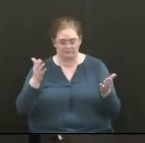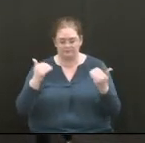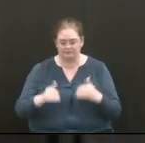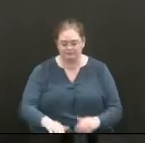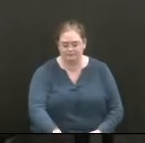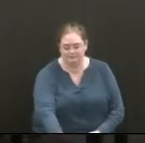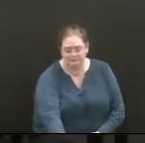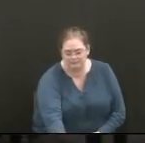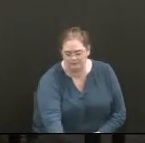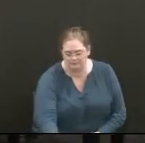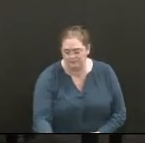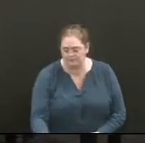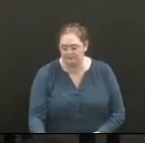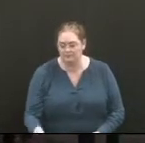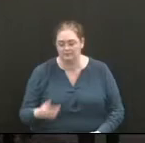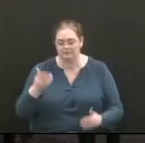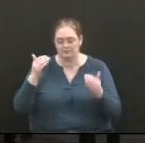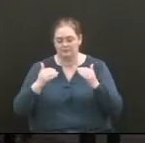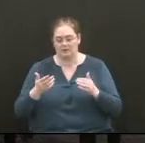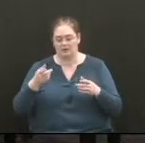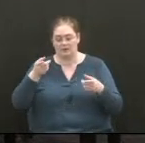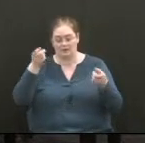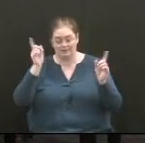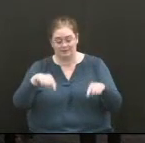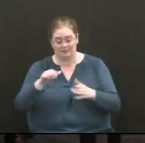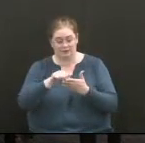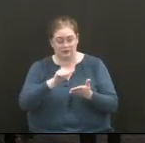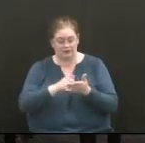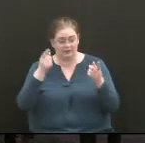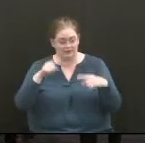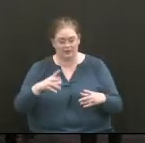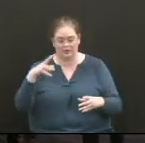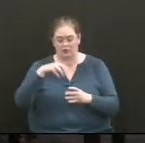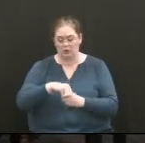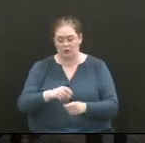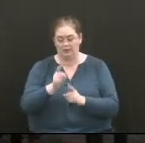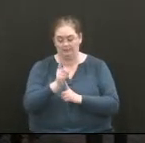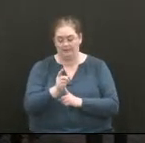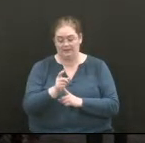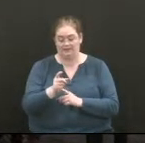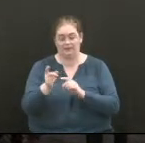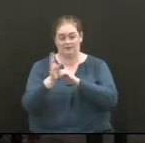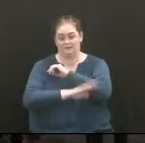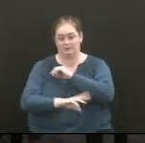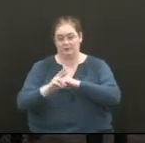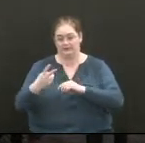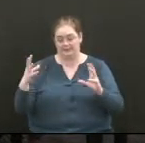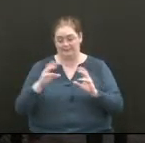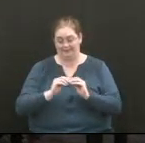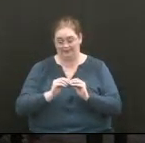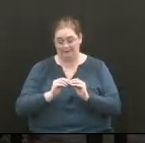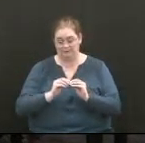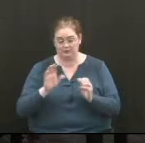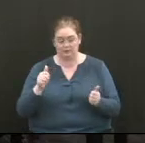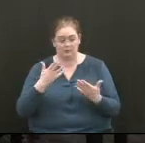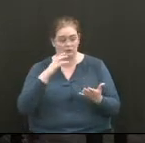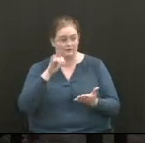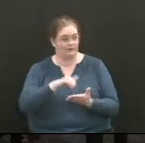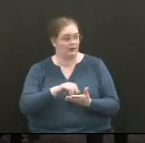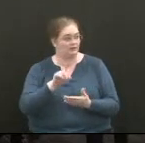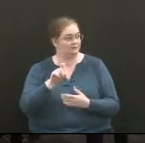on to the consent agenda, which includes approving the minutes of the September 2nd meeting. Is there a motion for